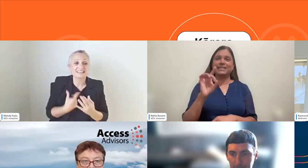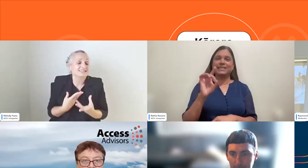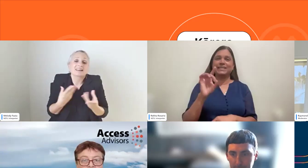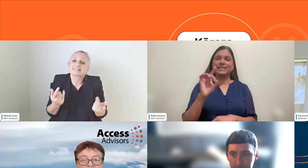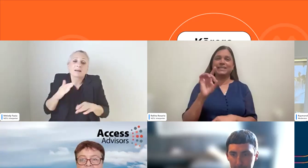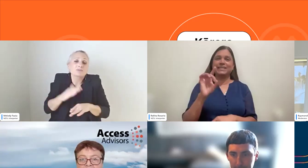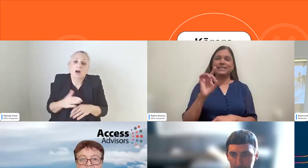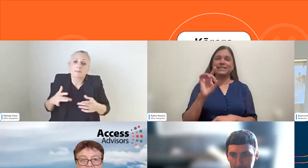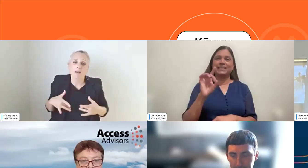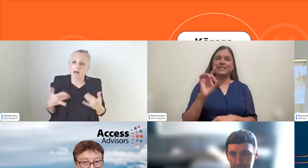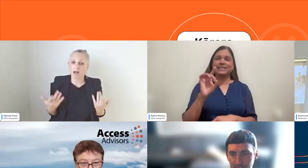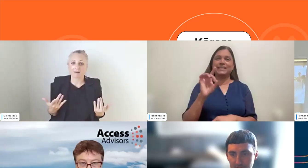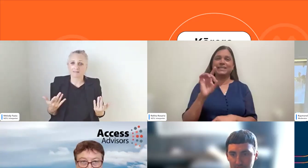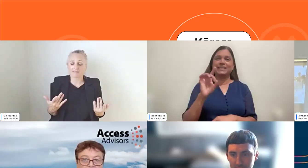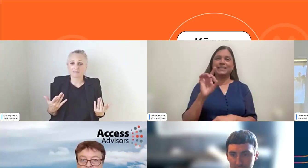right now.